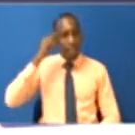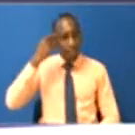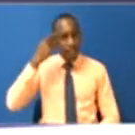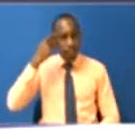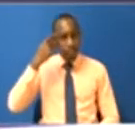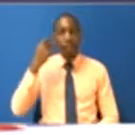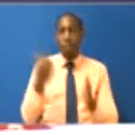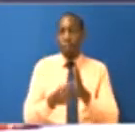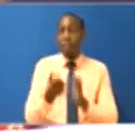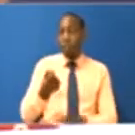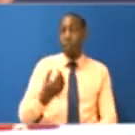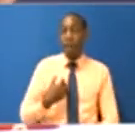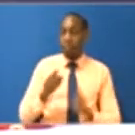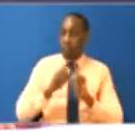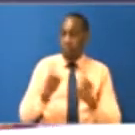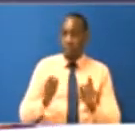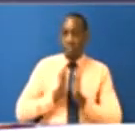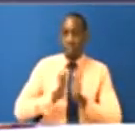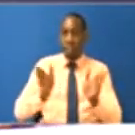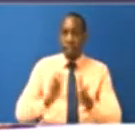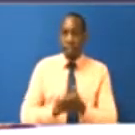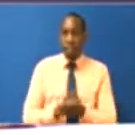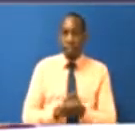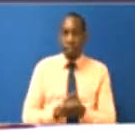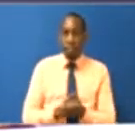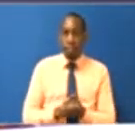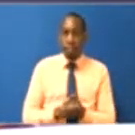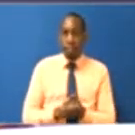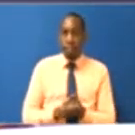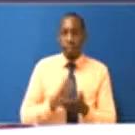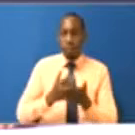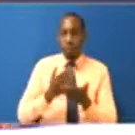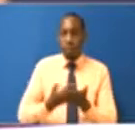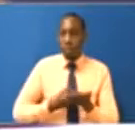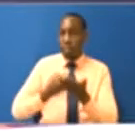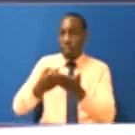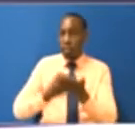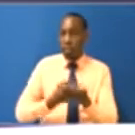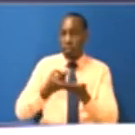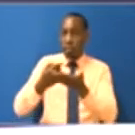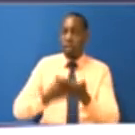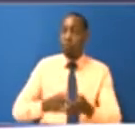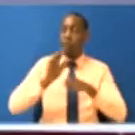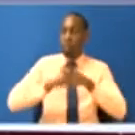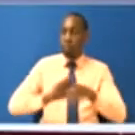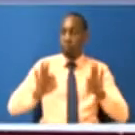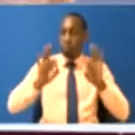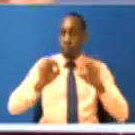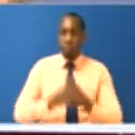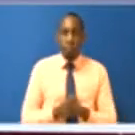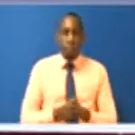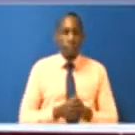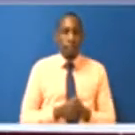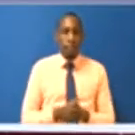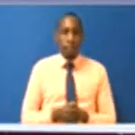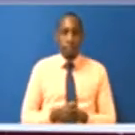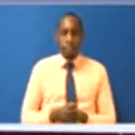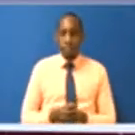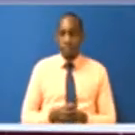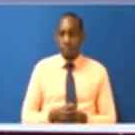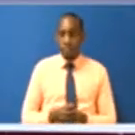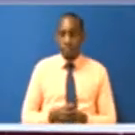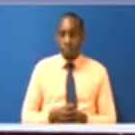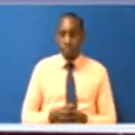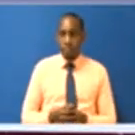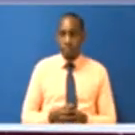apopka dogo but generally this was such a hot heated debate it was really good i like the way i like the way you put it go